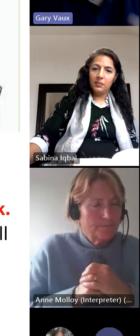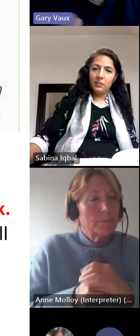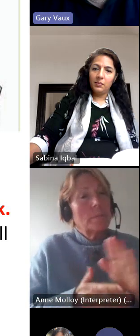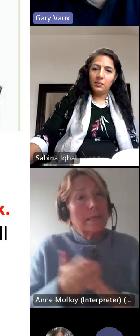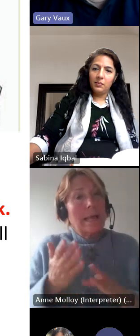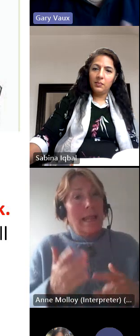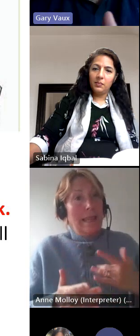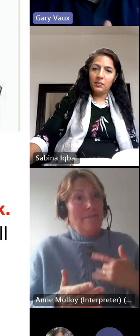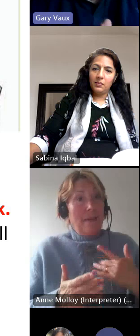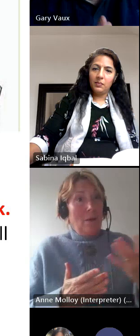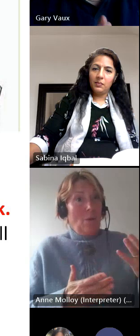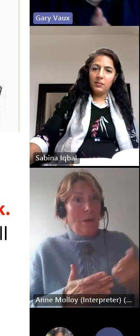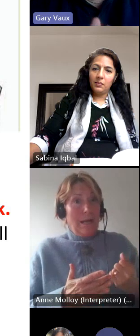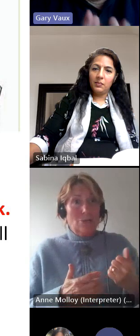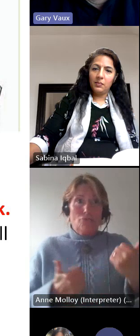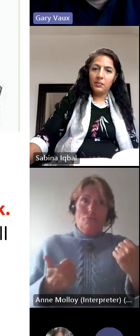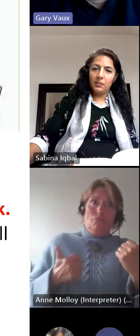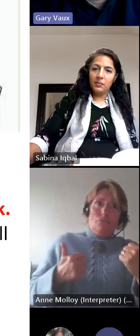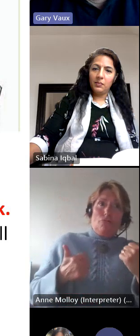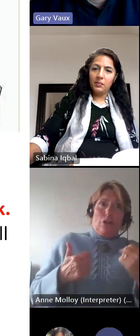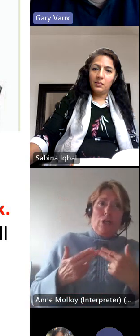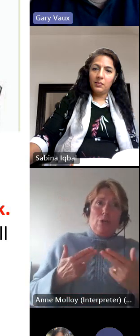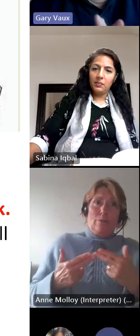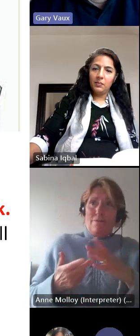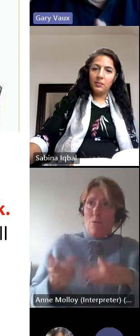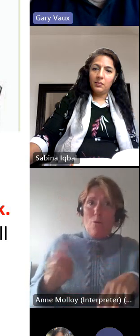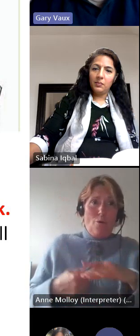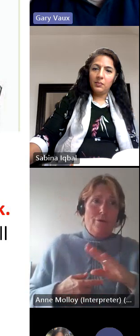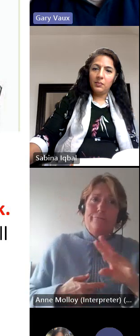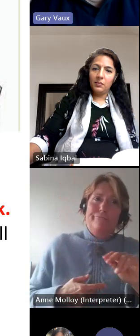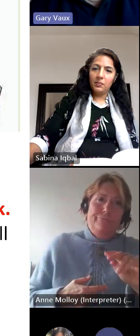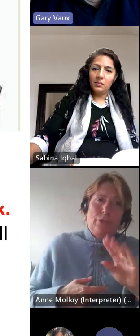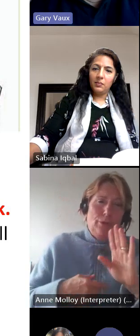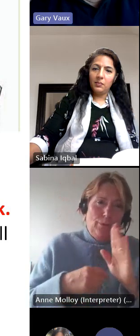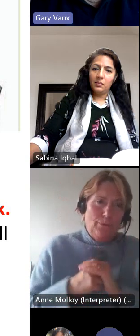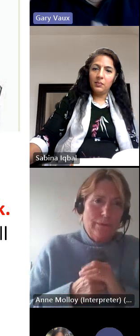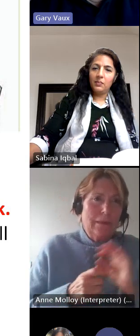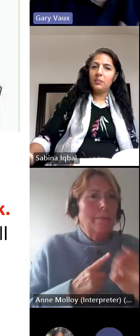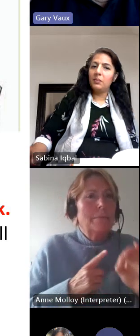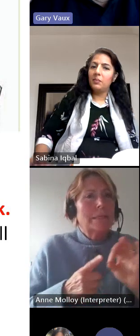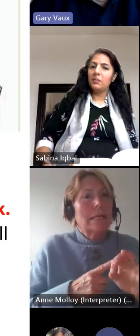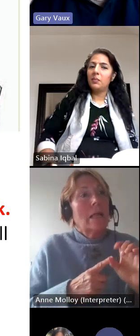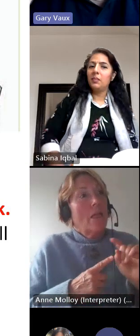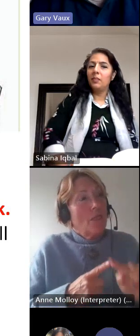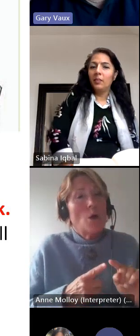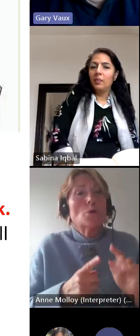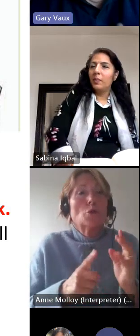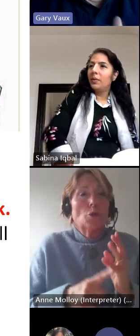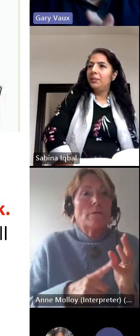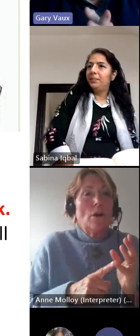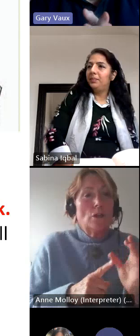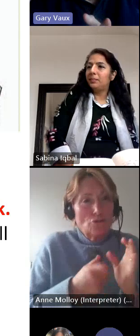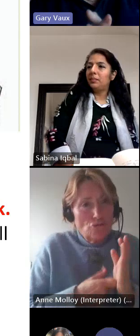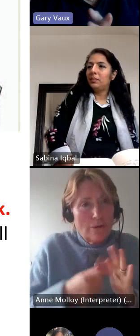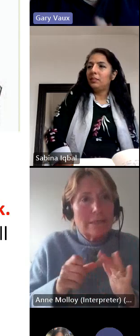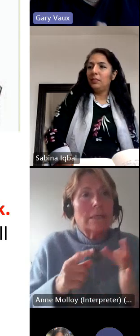is great news, but not for everybody. And for those particularly still in receipt of universal credit or housing